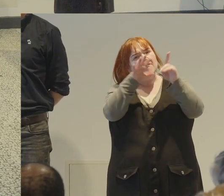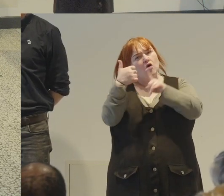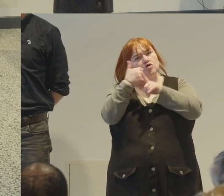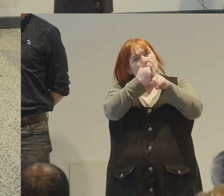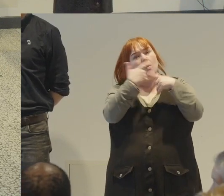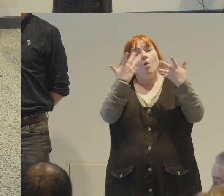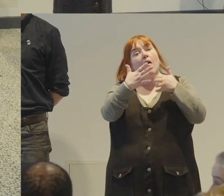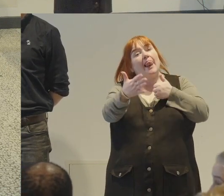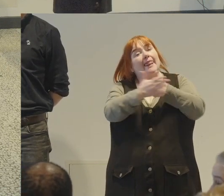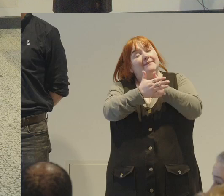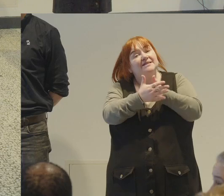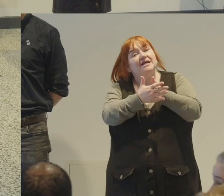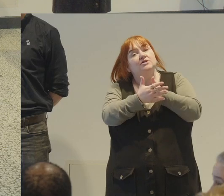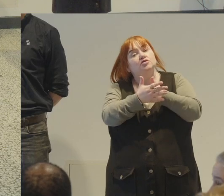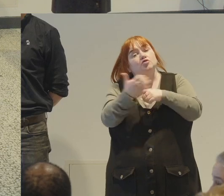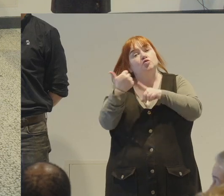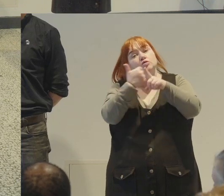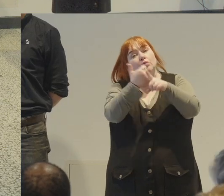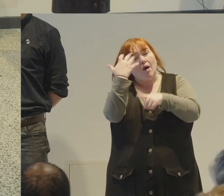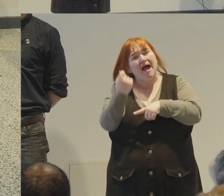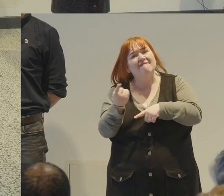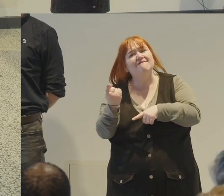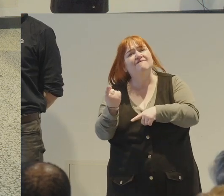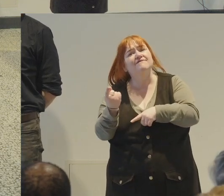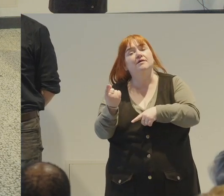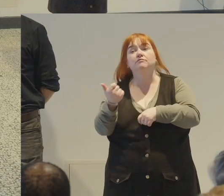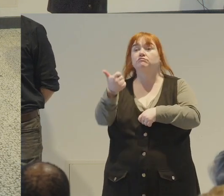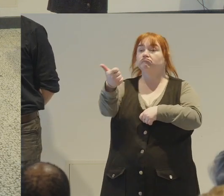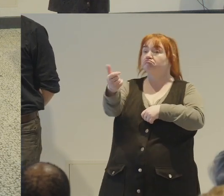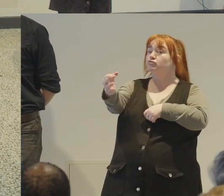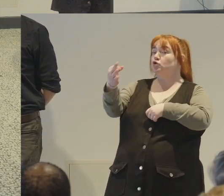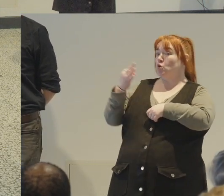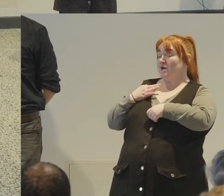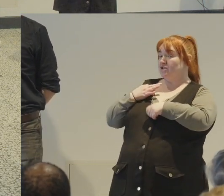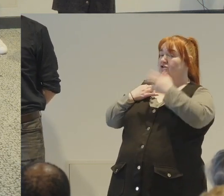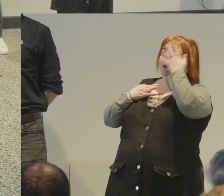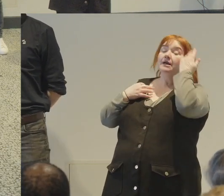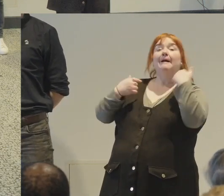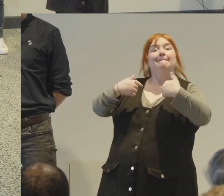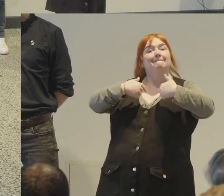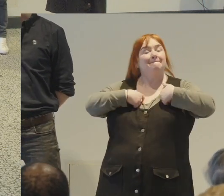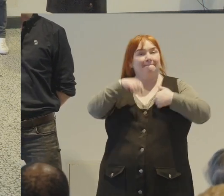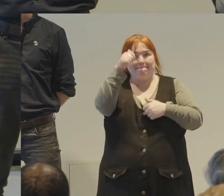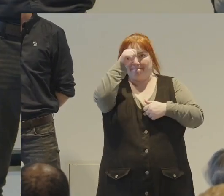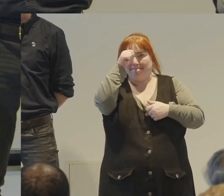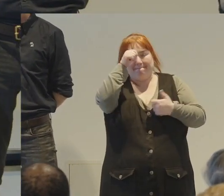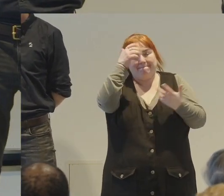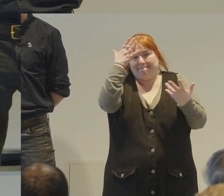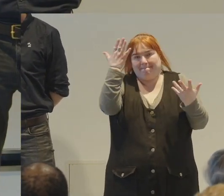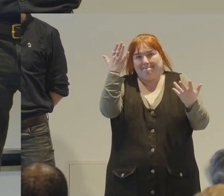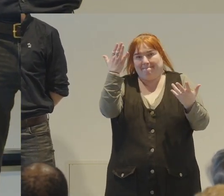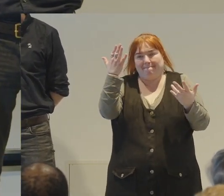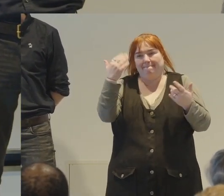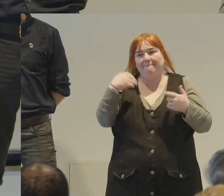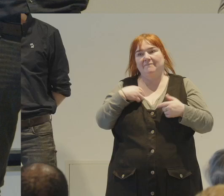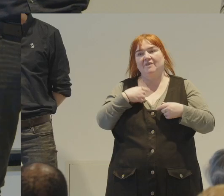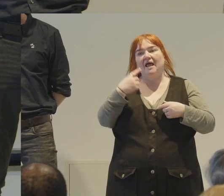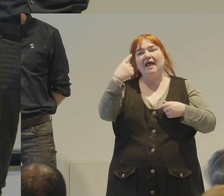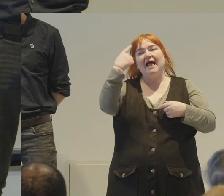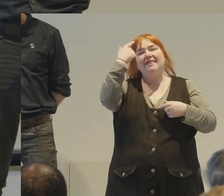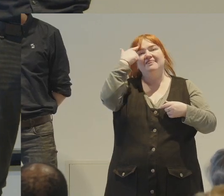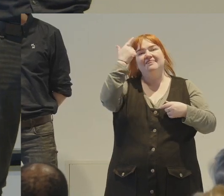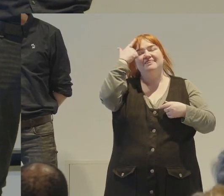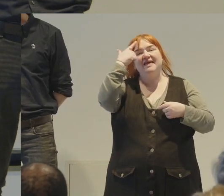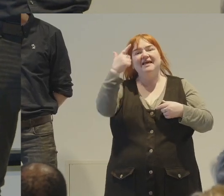to the support that can be seen to be on offer? That's a good question. I am not aware of that. I think I'm going to use the word